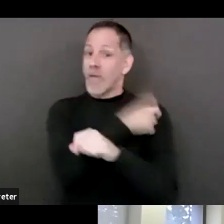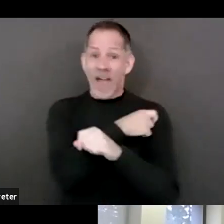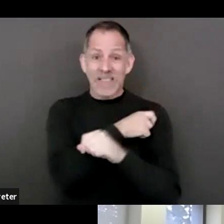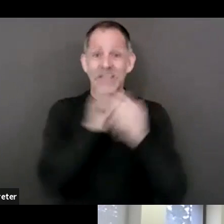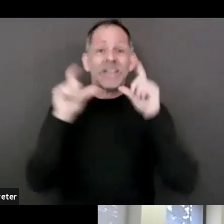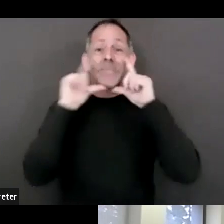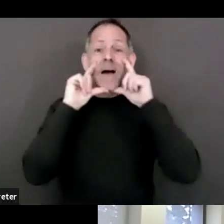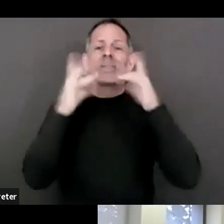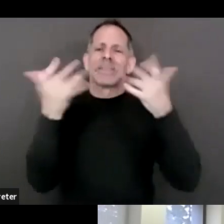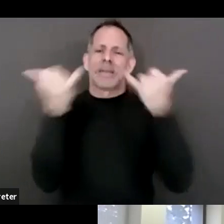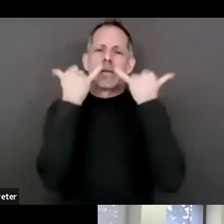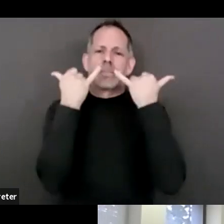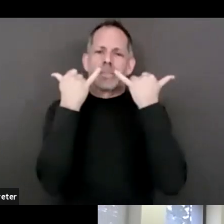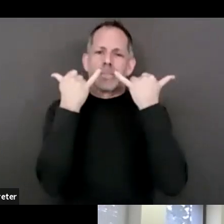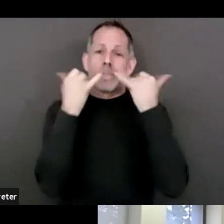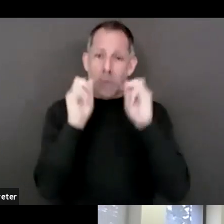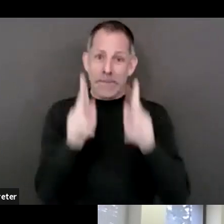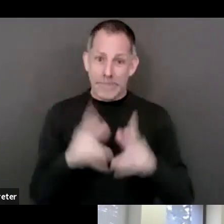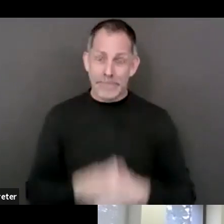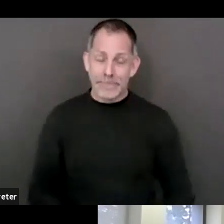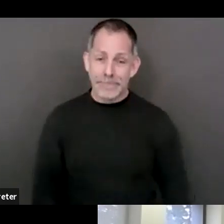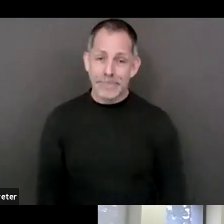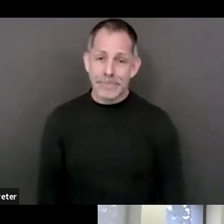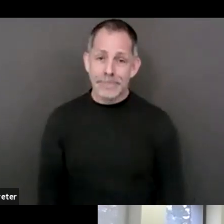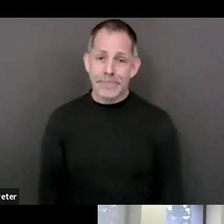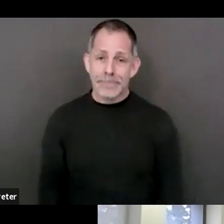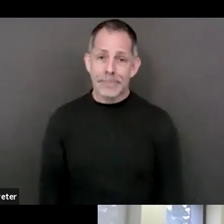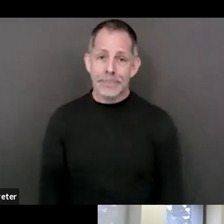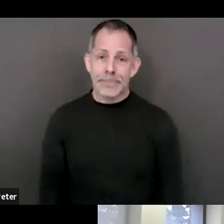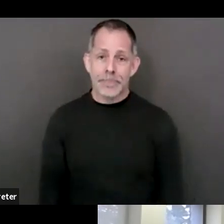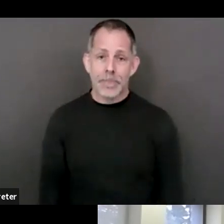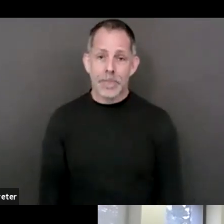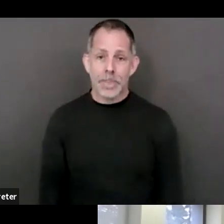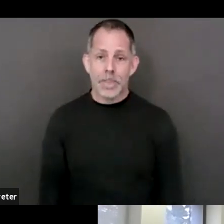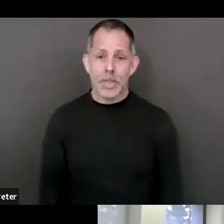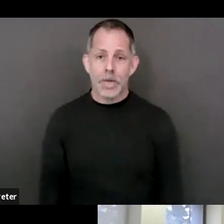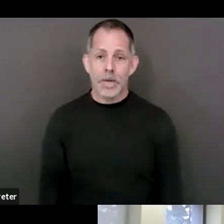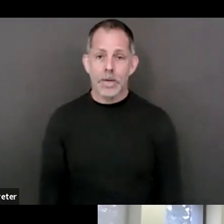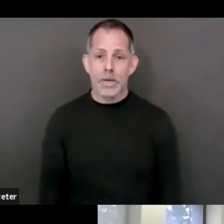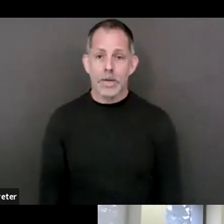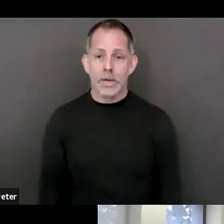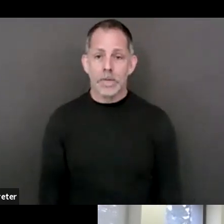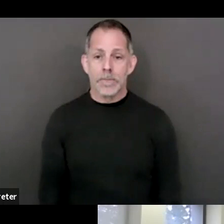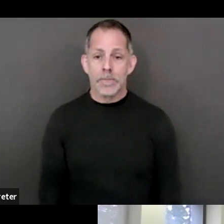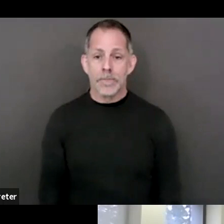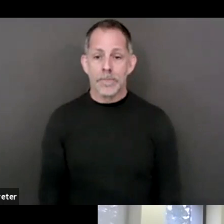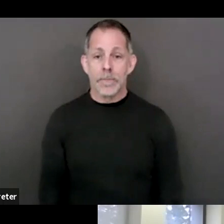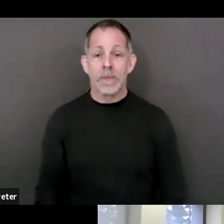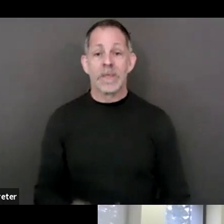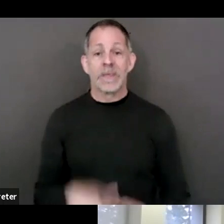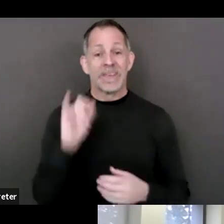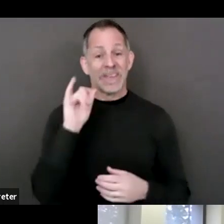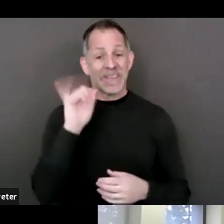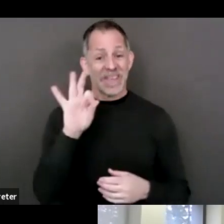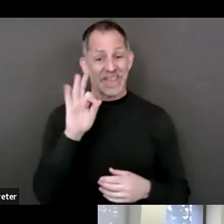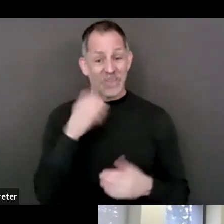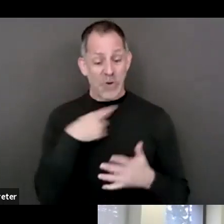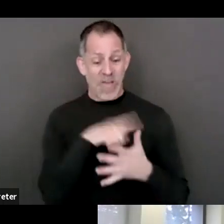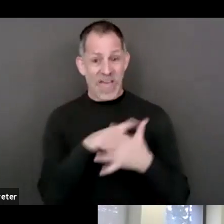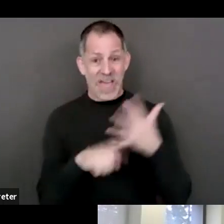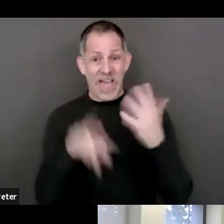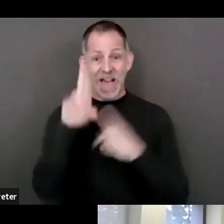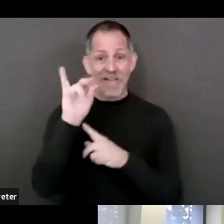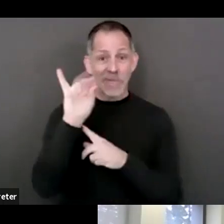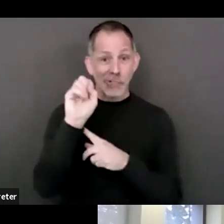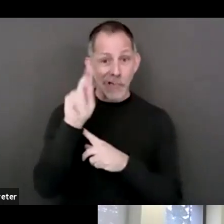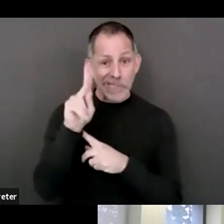gather more of those negative factors, even if you're vaccinated, it merits thinking about putting on that mask. And